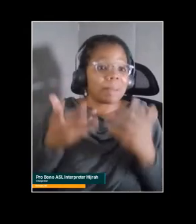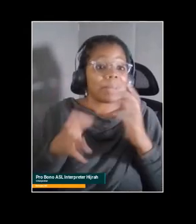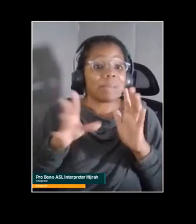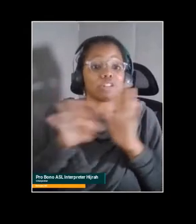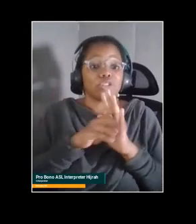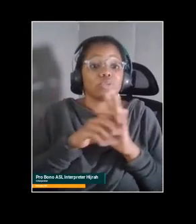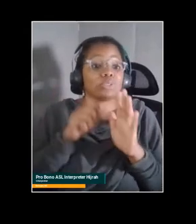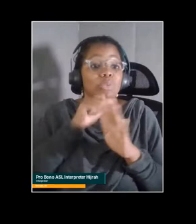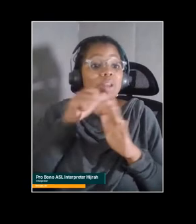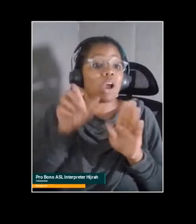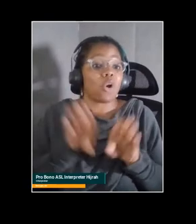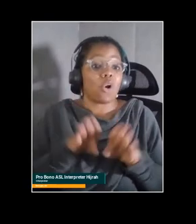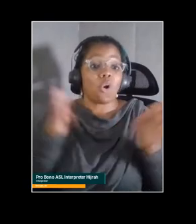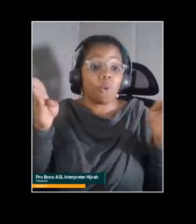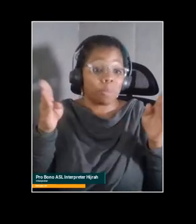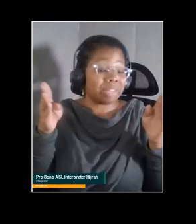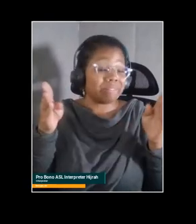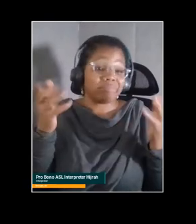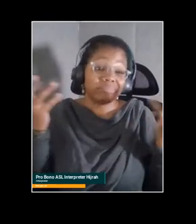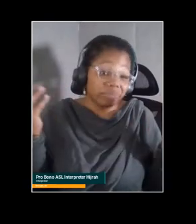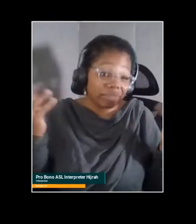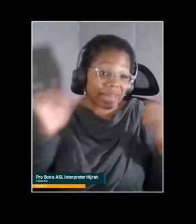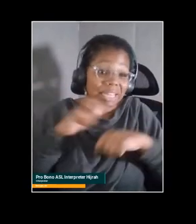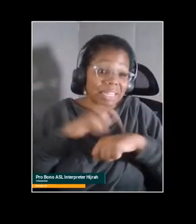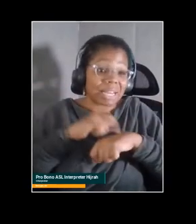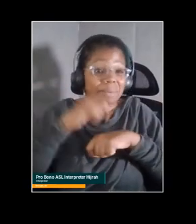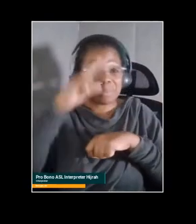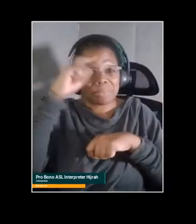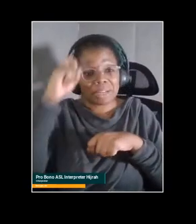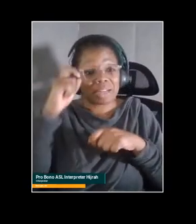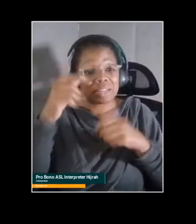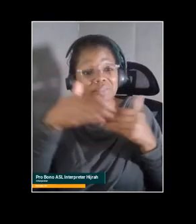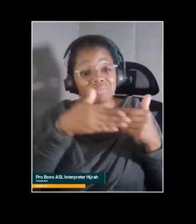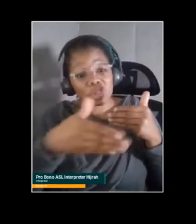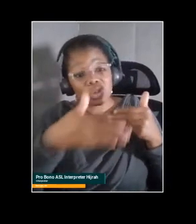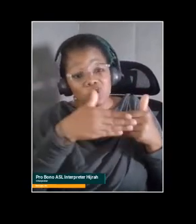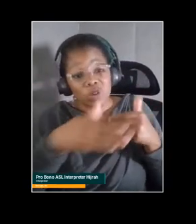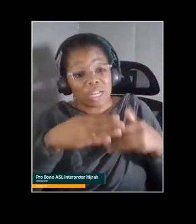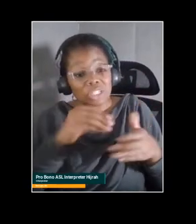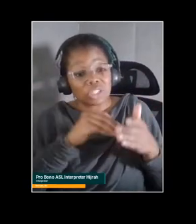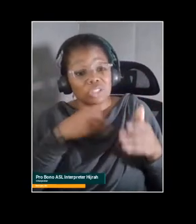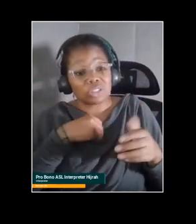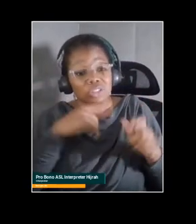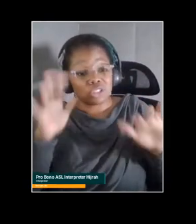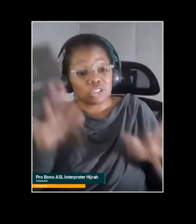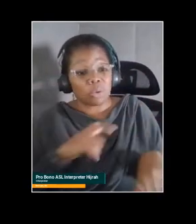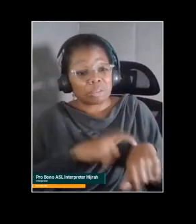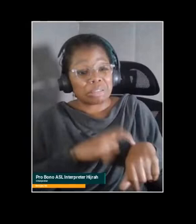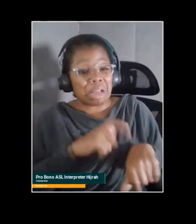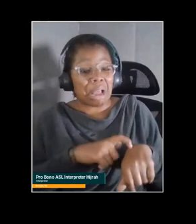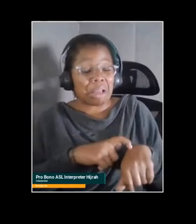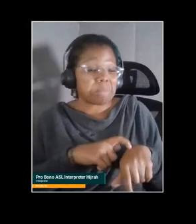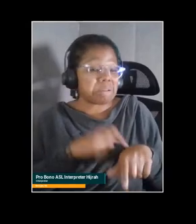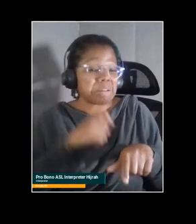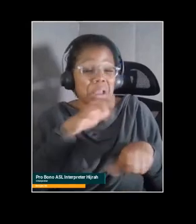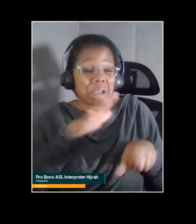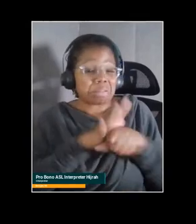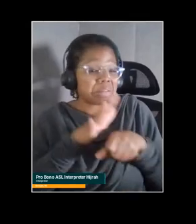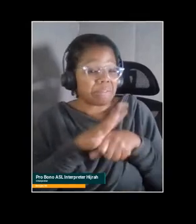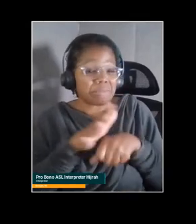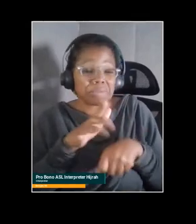to open the site for the season since the remaining snow-covered season might be too short to make opening economically